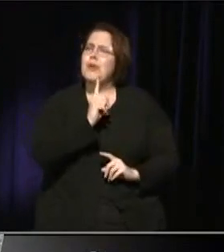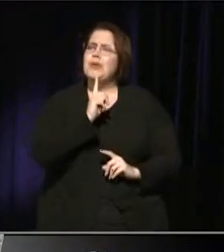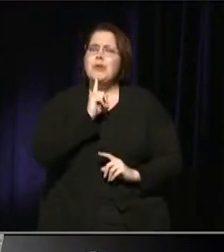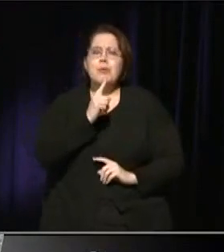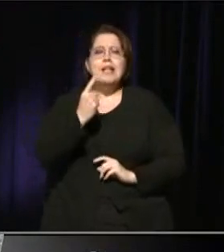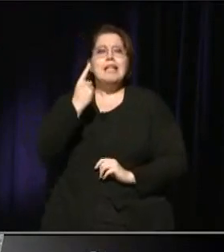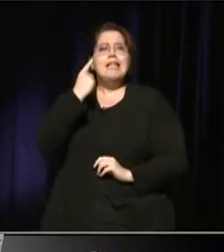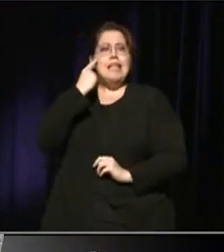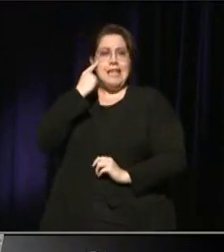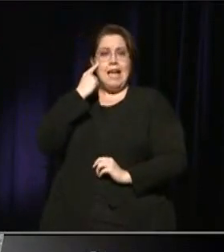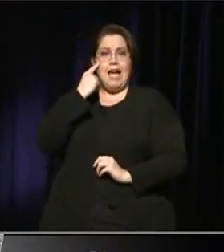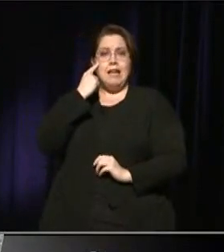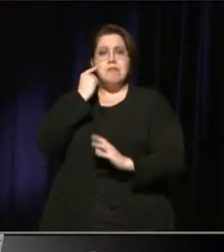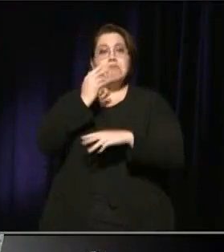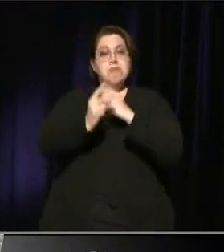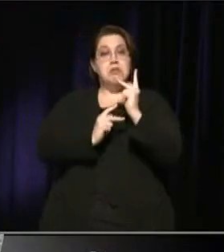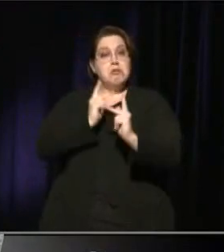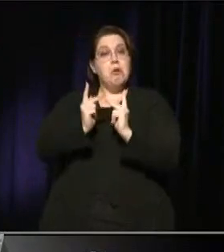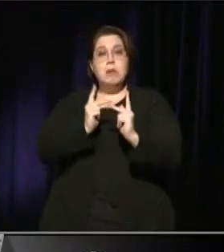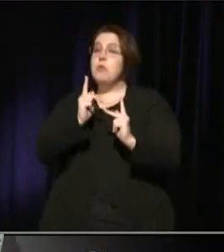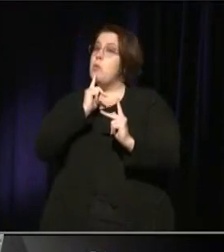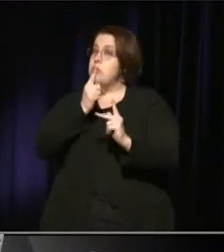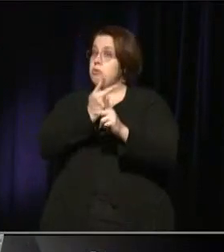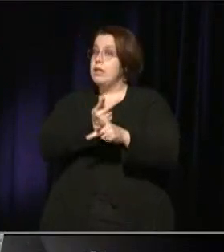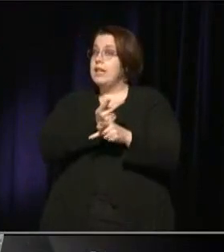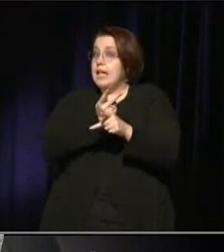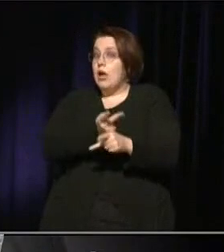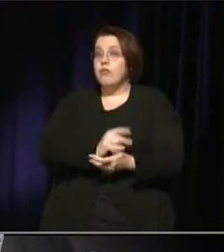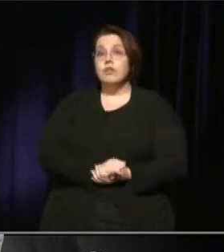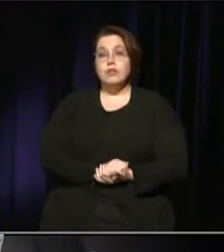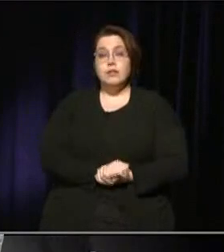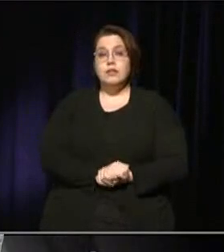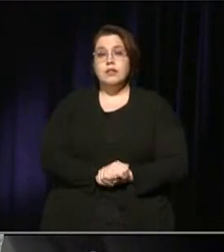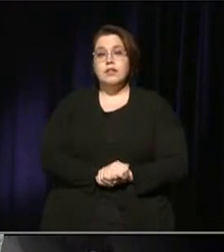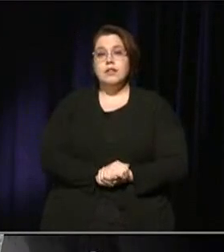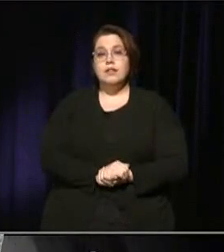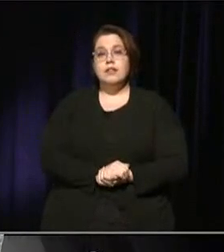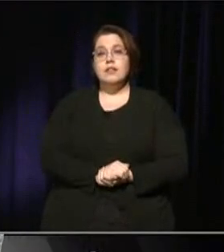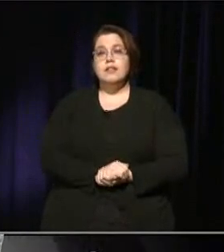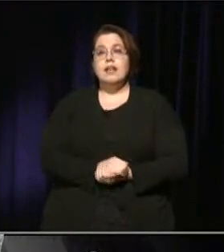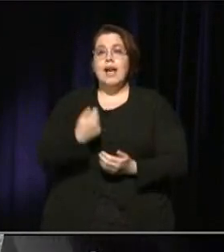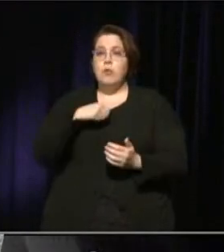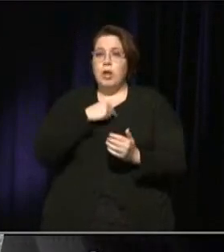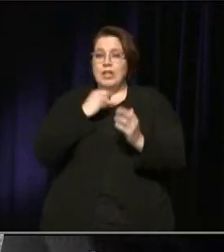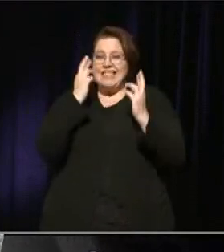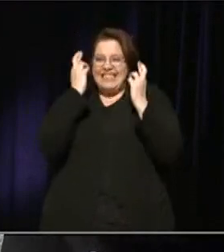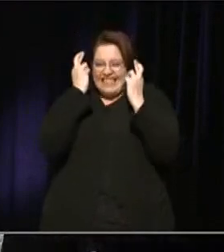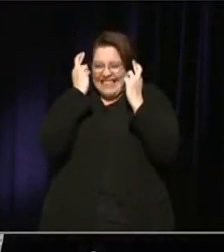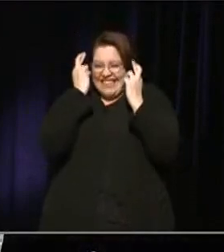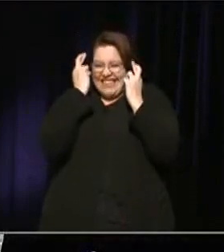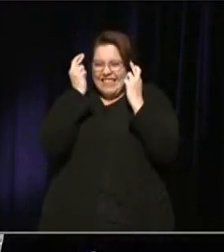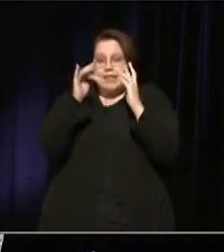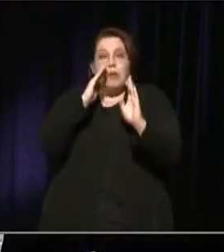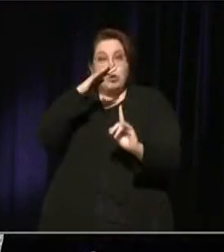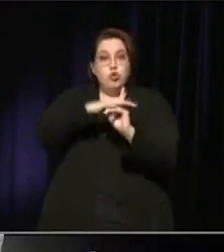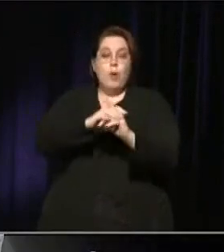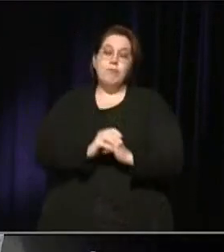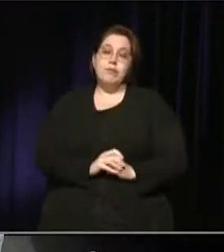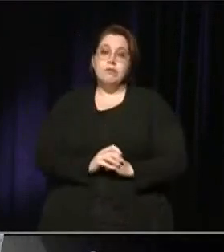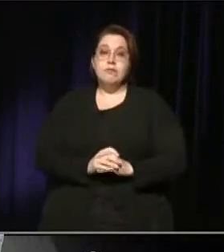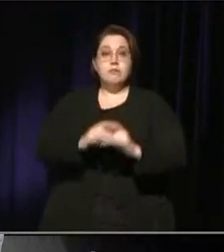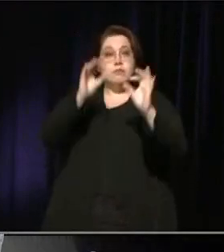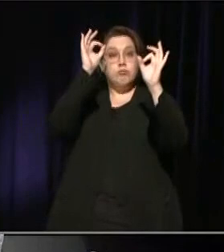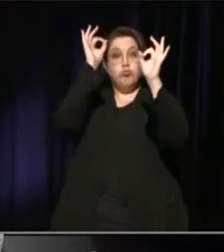think that everybody was very careful. And we're crossing our fingers that will show up. We won't know